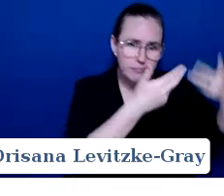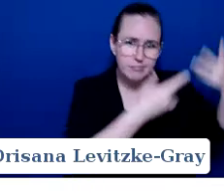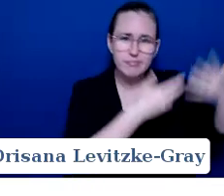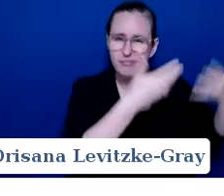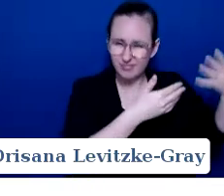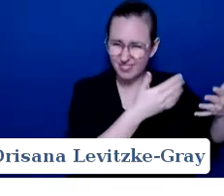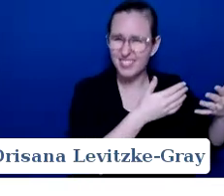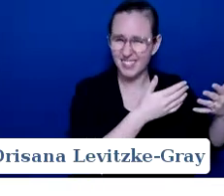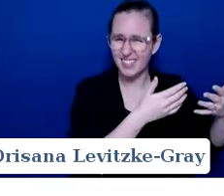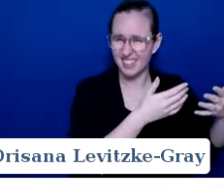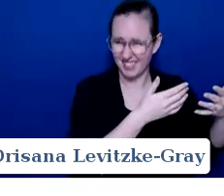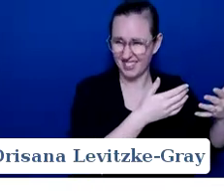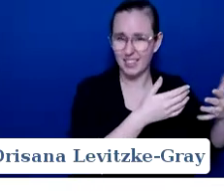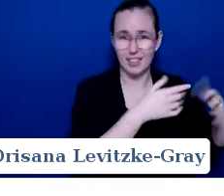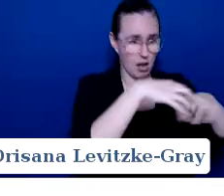when